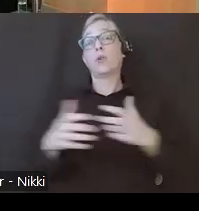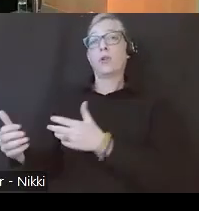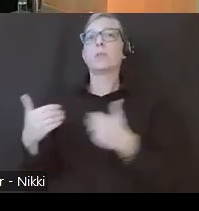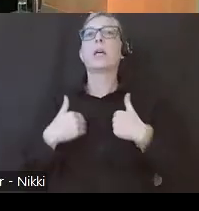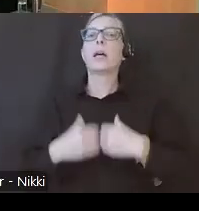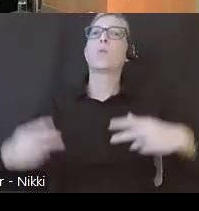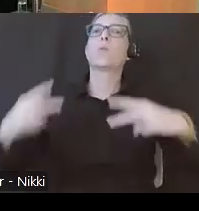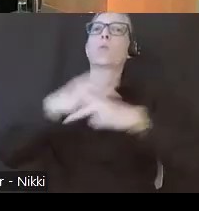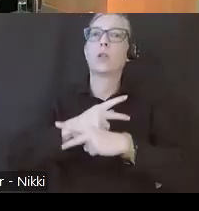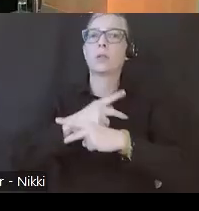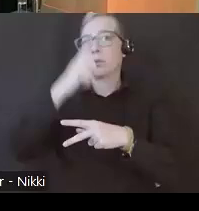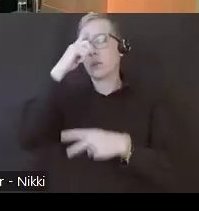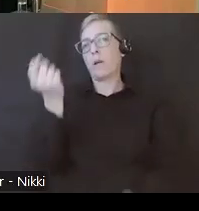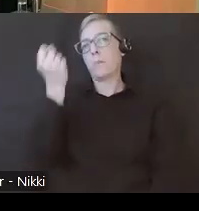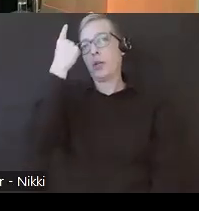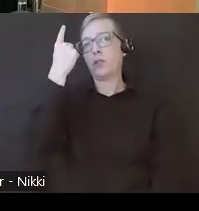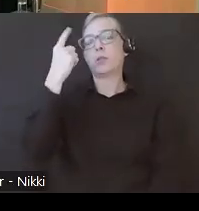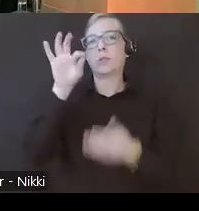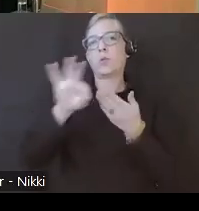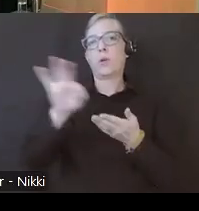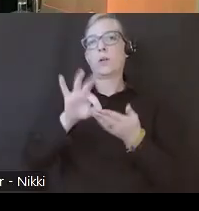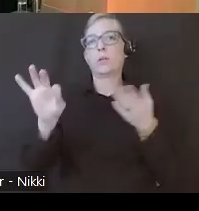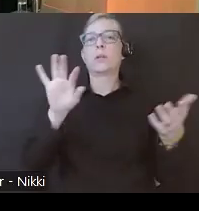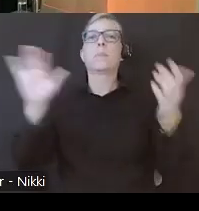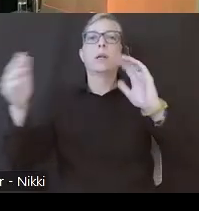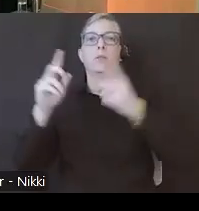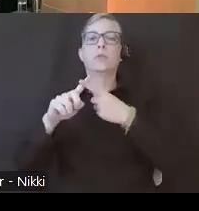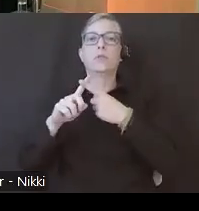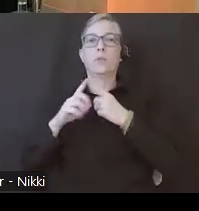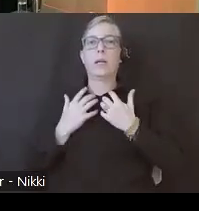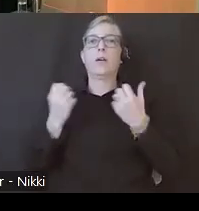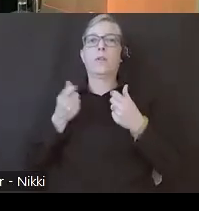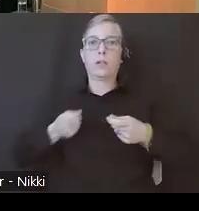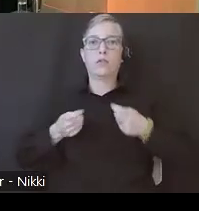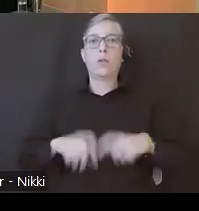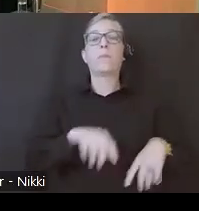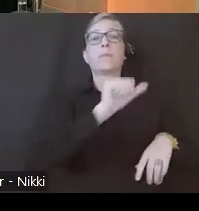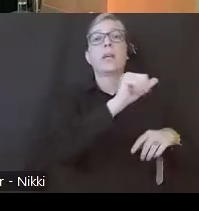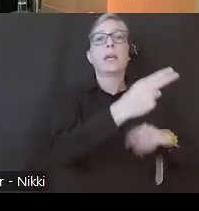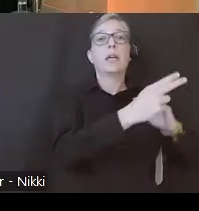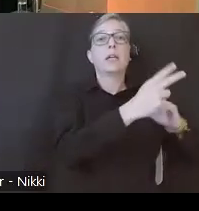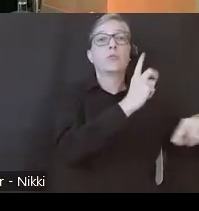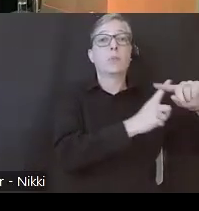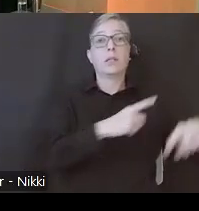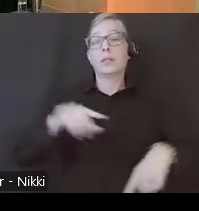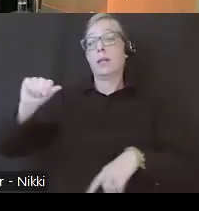comprehension scores compared to healthy controls. The AH+ and AH- groups did not differ, however.